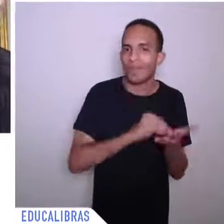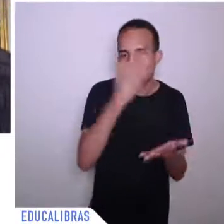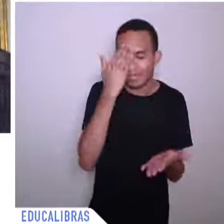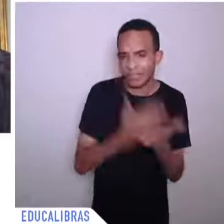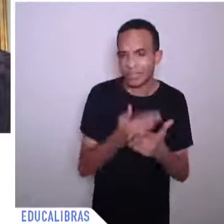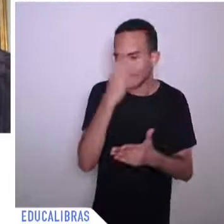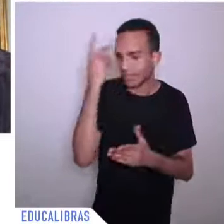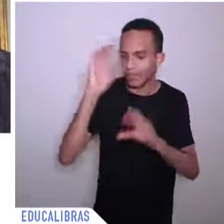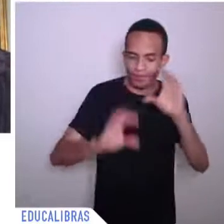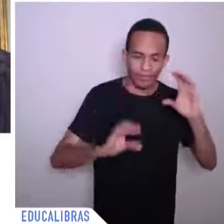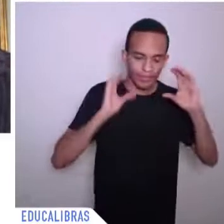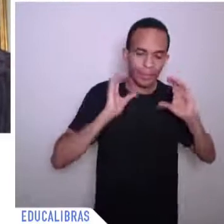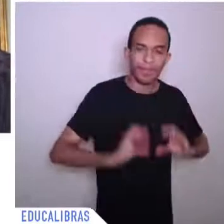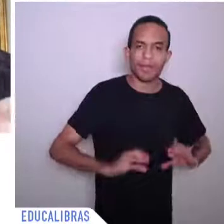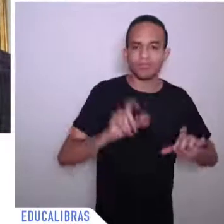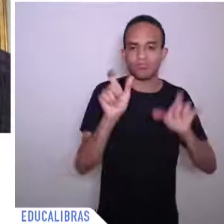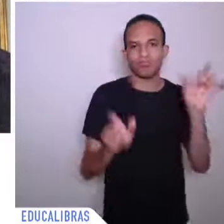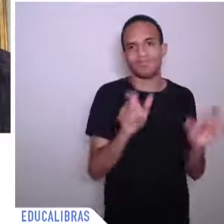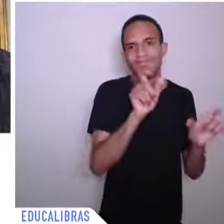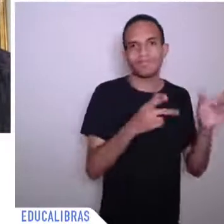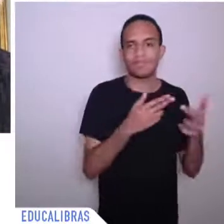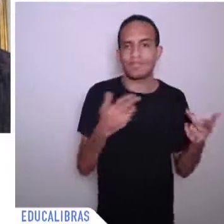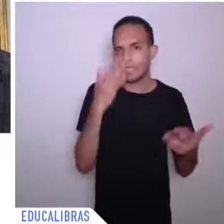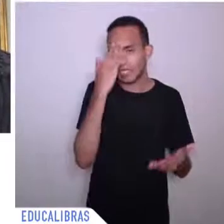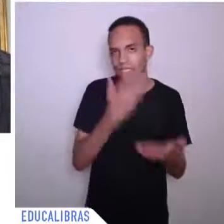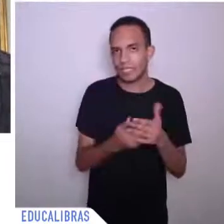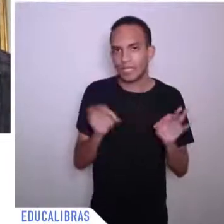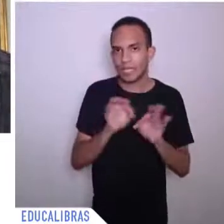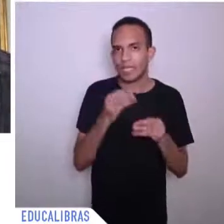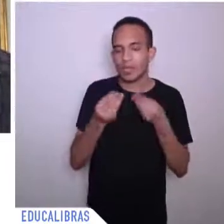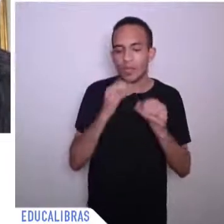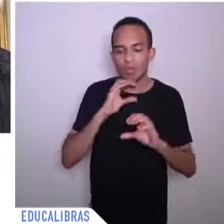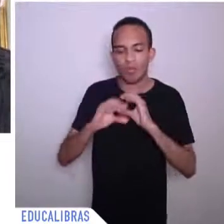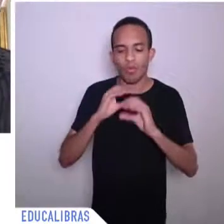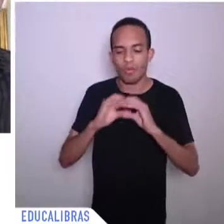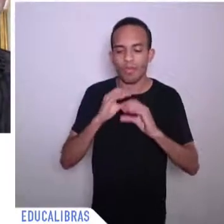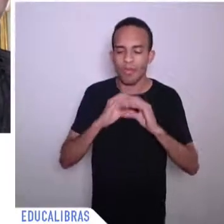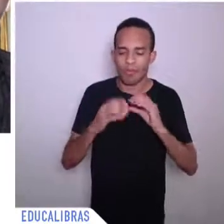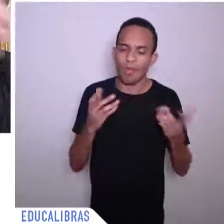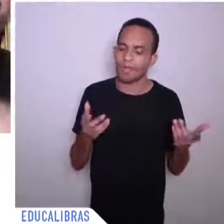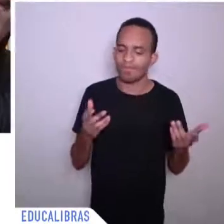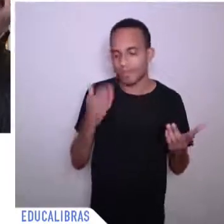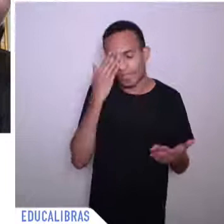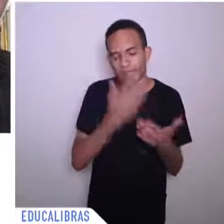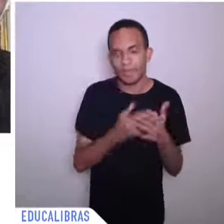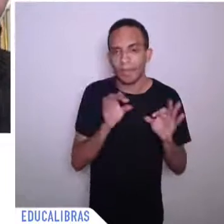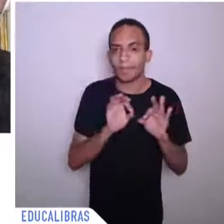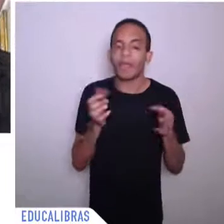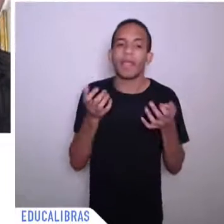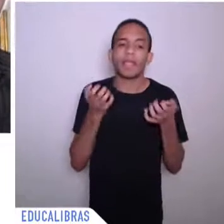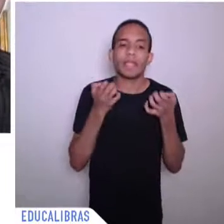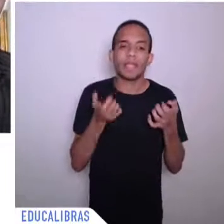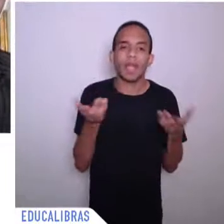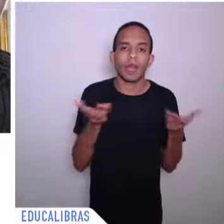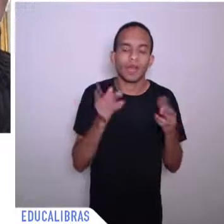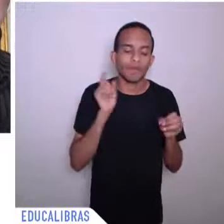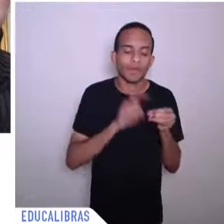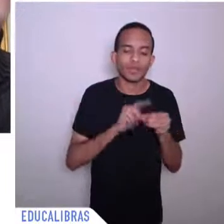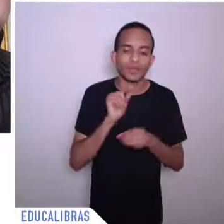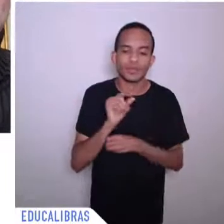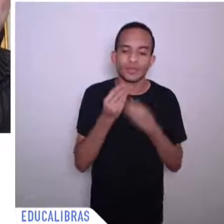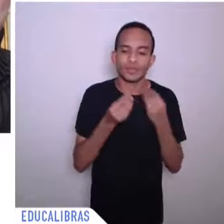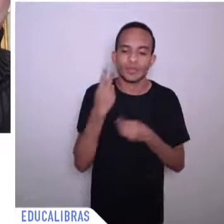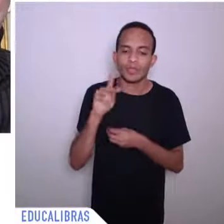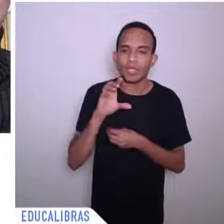mentioned the disbelief of people regarding their institutions. So what